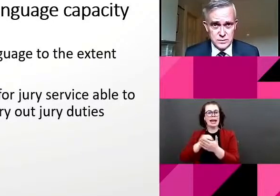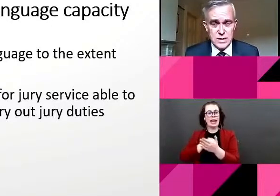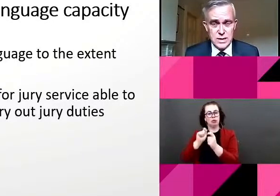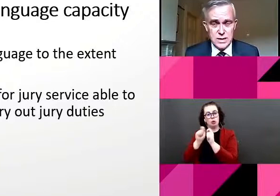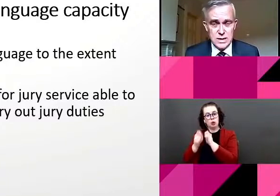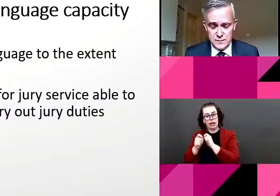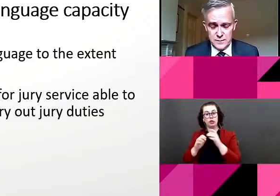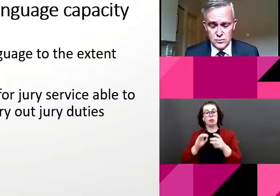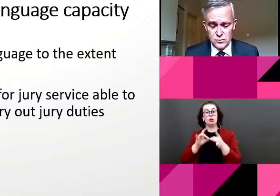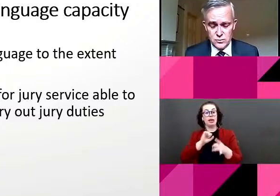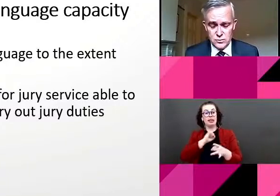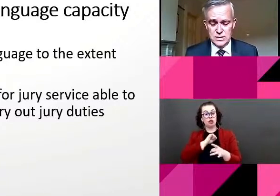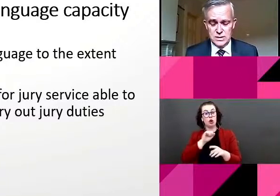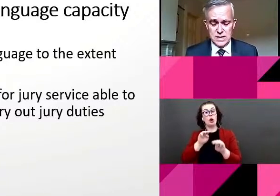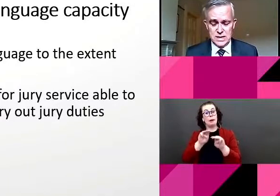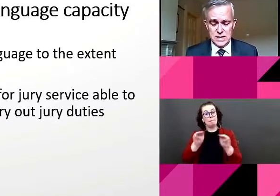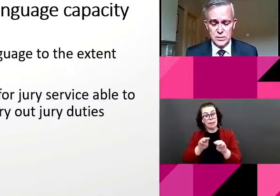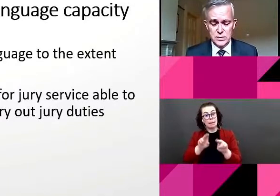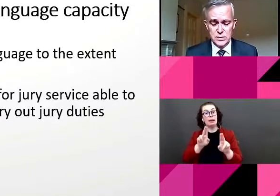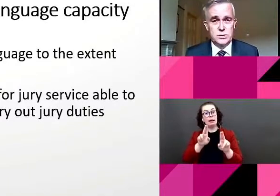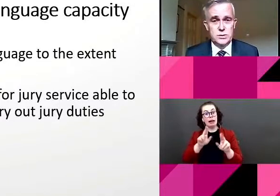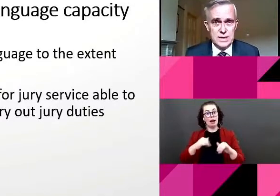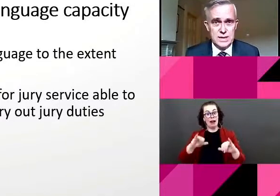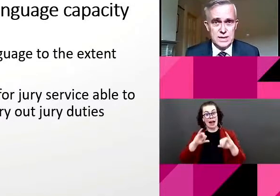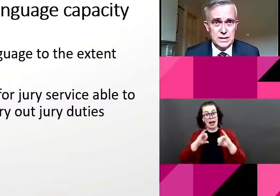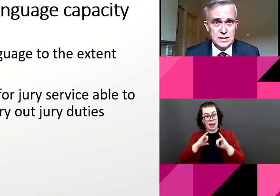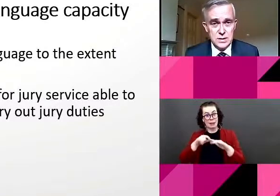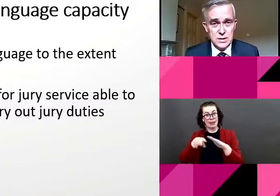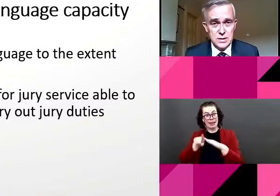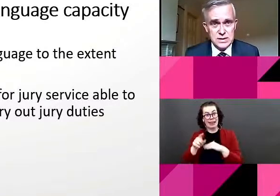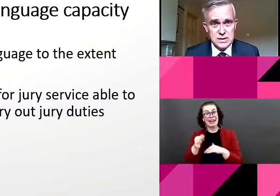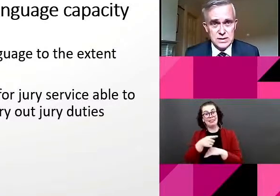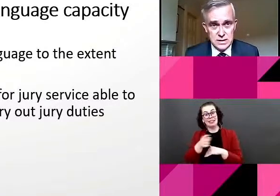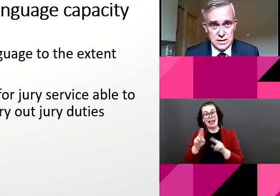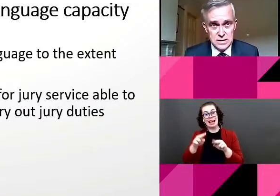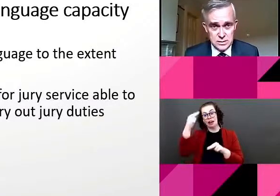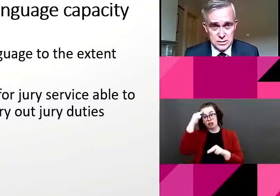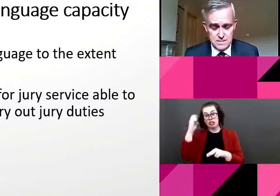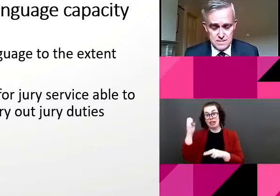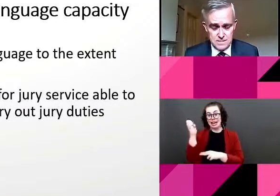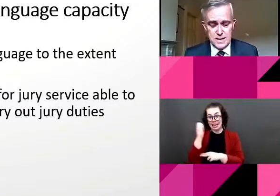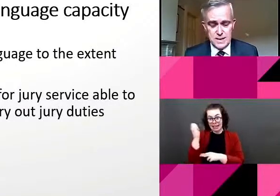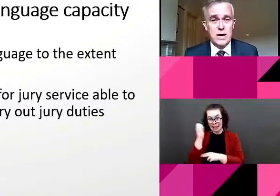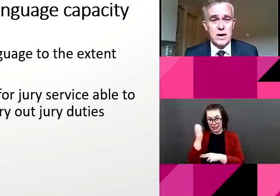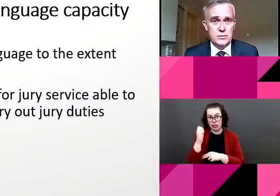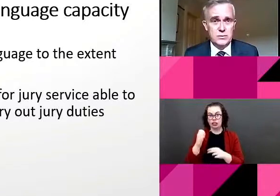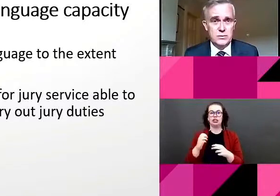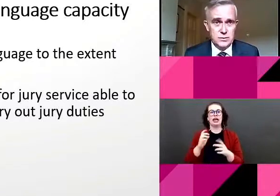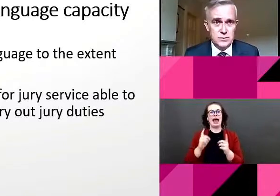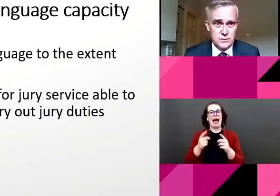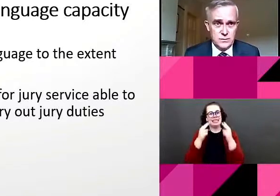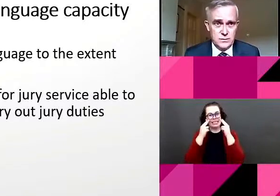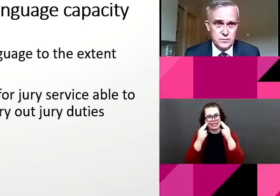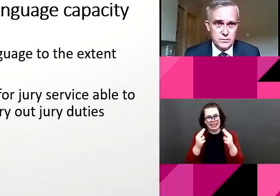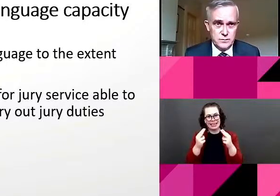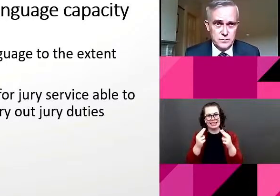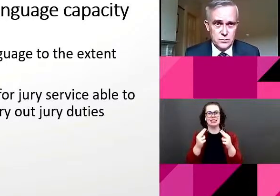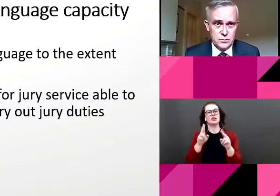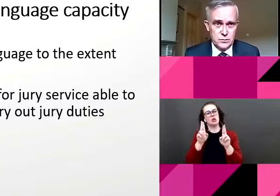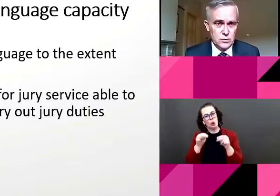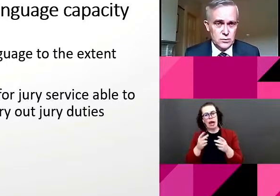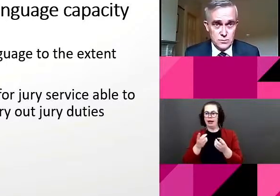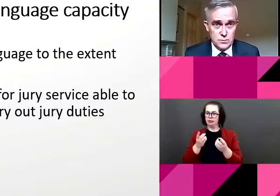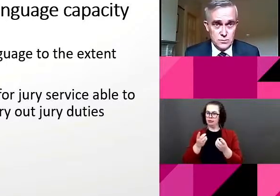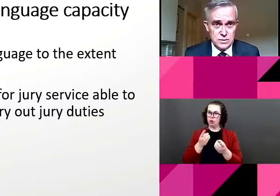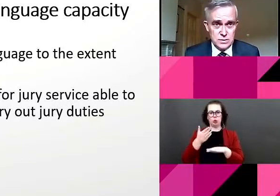for jury service if he or she is able to understand English to the extent needed to carry out the functions of a member of the jury.